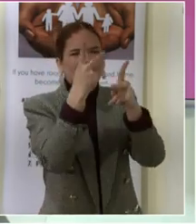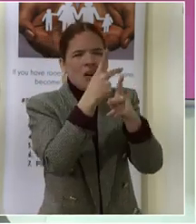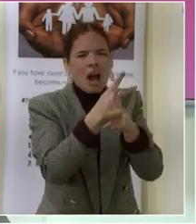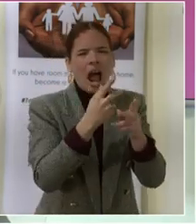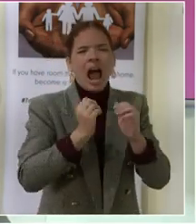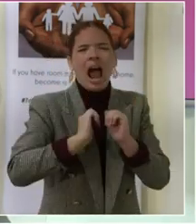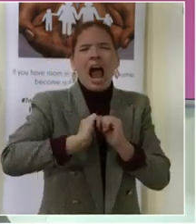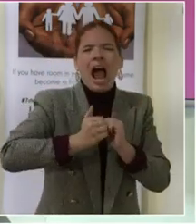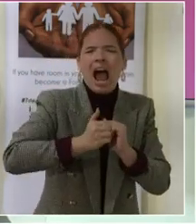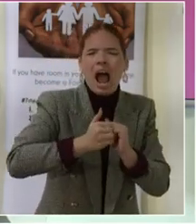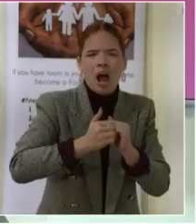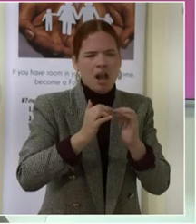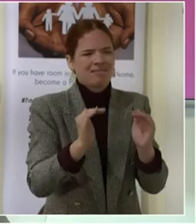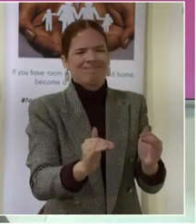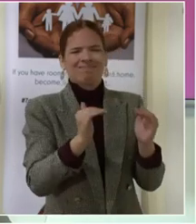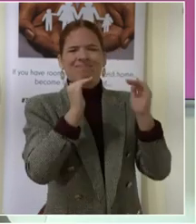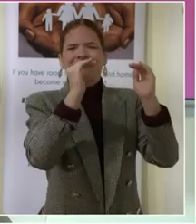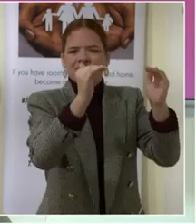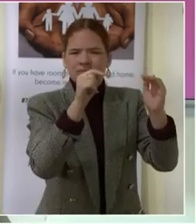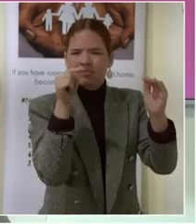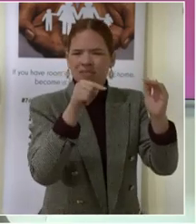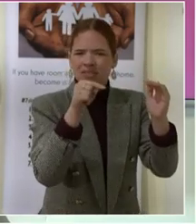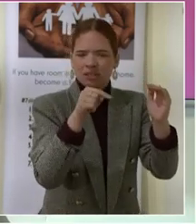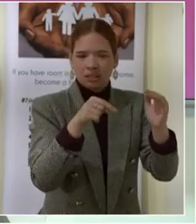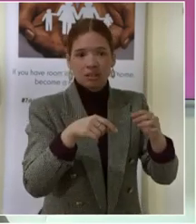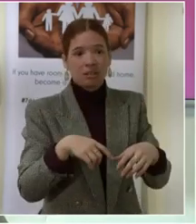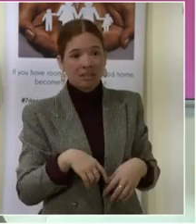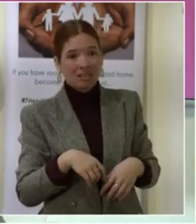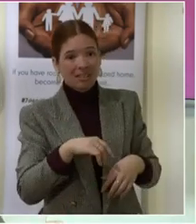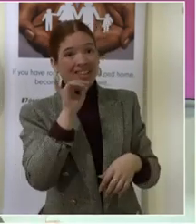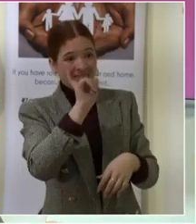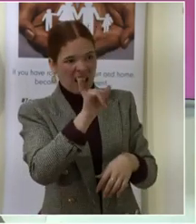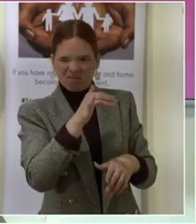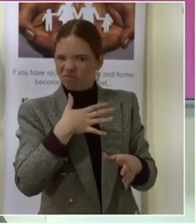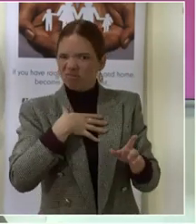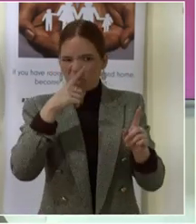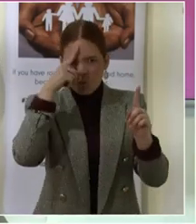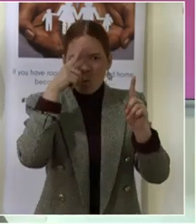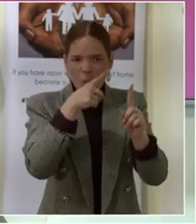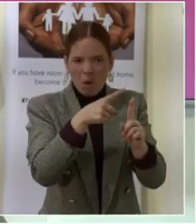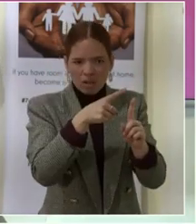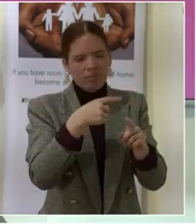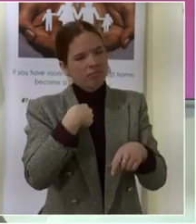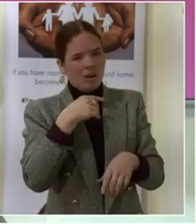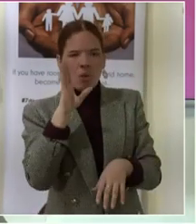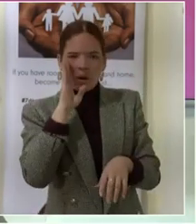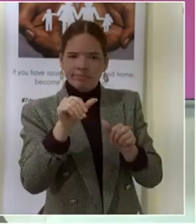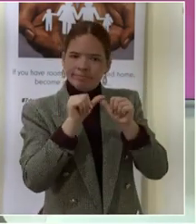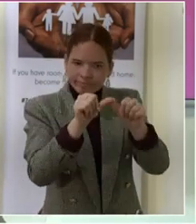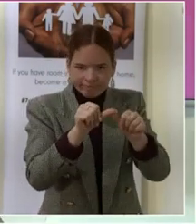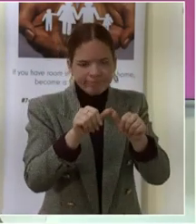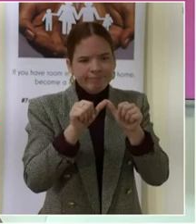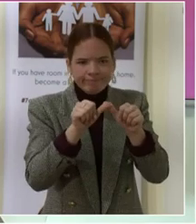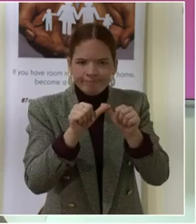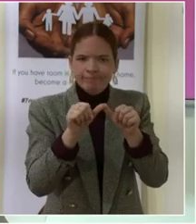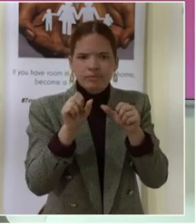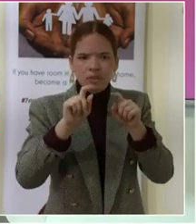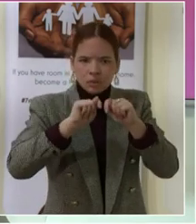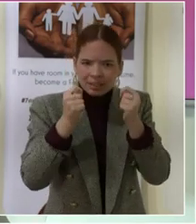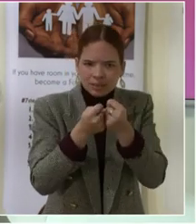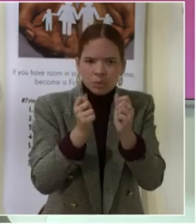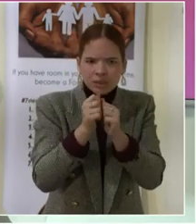level. And that's what we're going to do. We're going to work with our great team. We're going to work with our